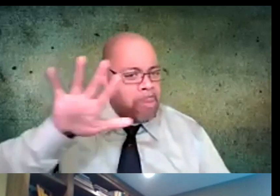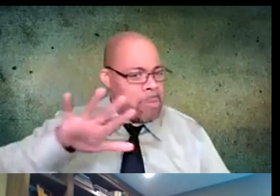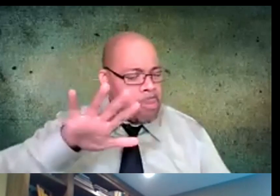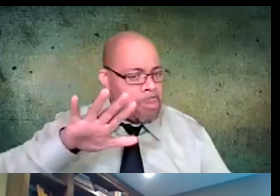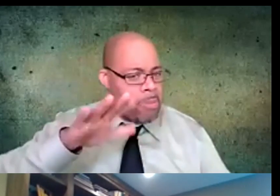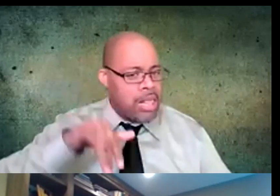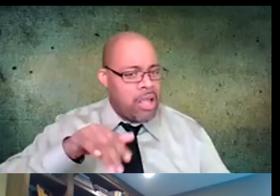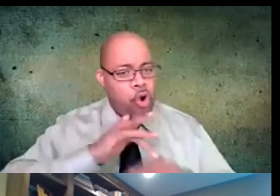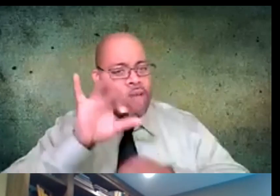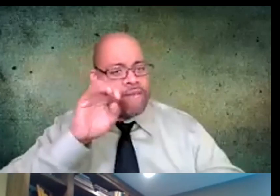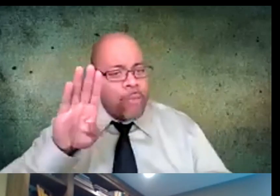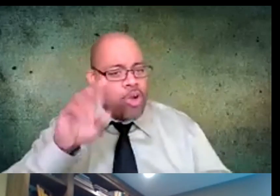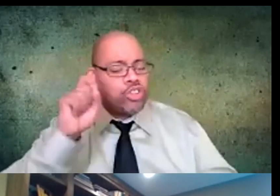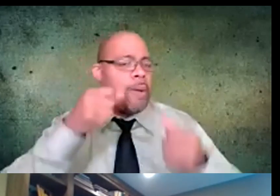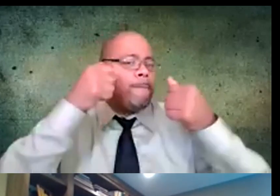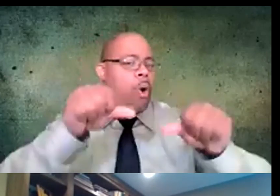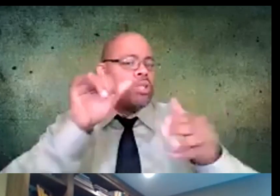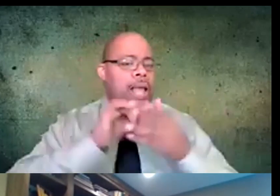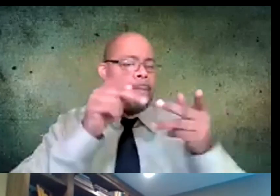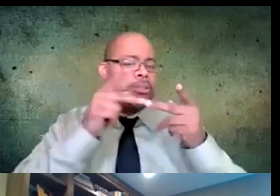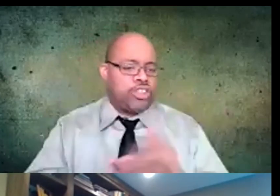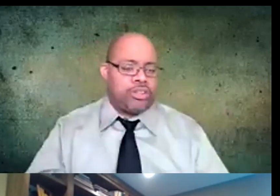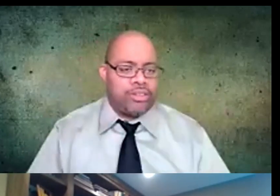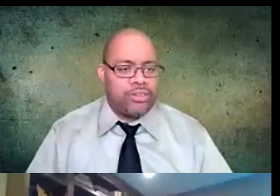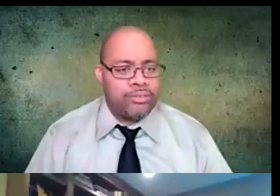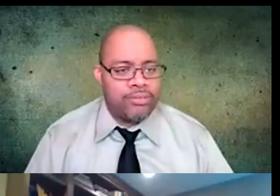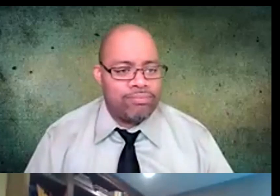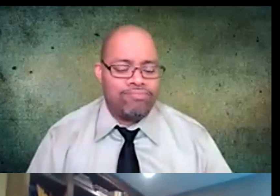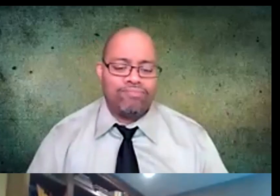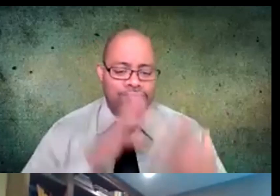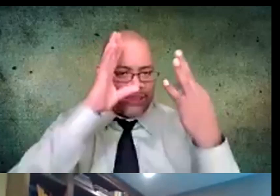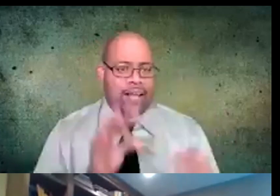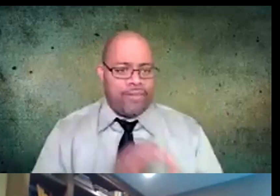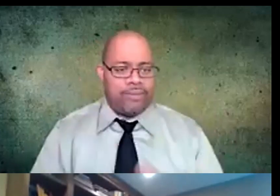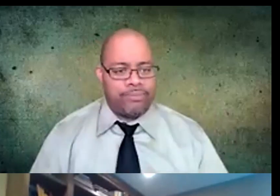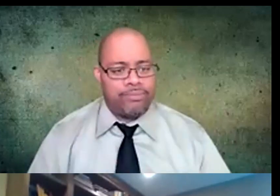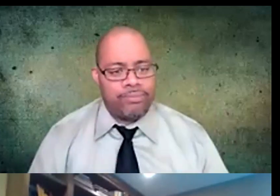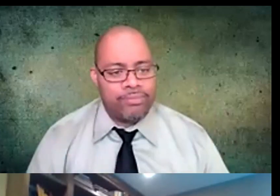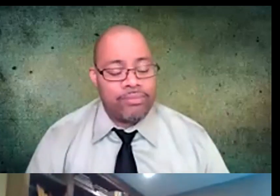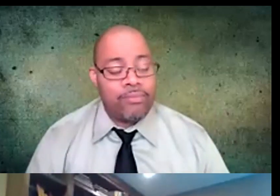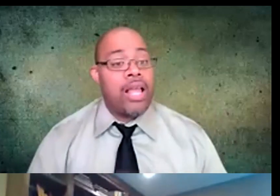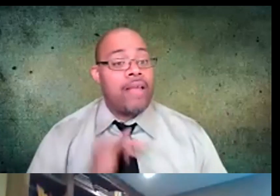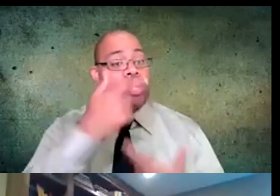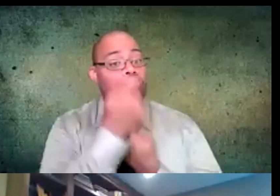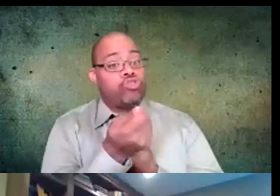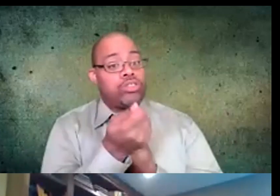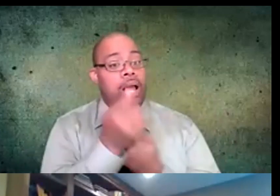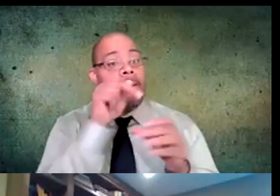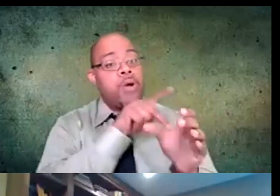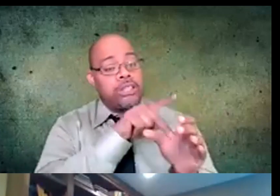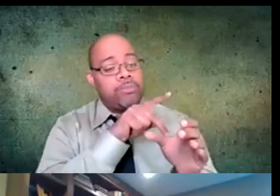January, early February, we should be posting those positions. Yeah, absolutely. Yeah. So if you're interested in participating